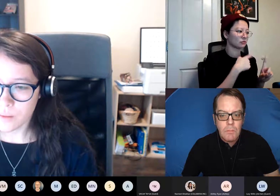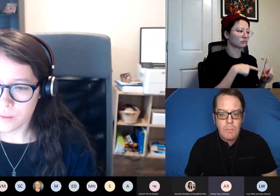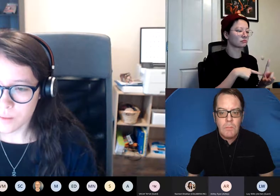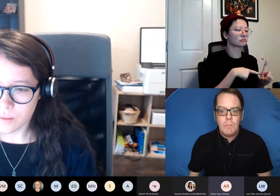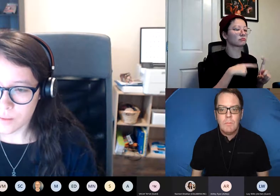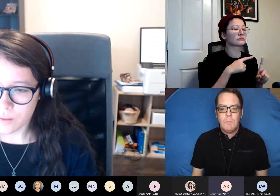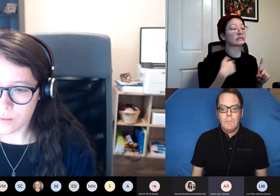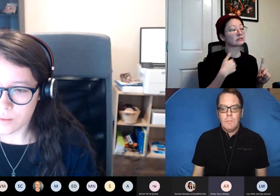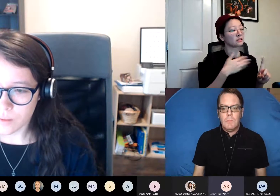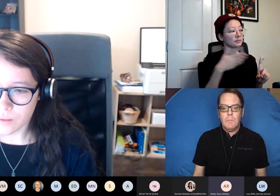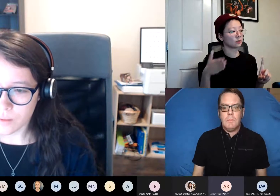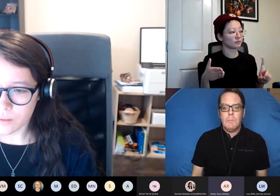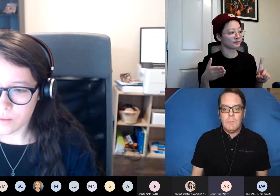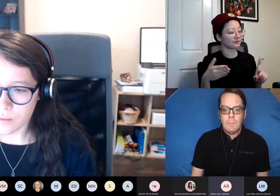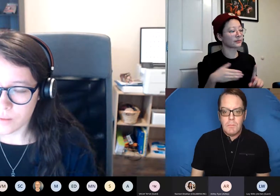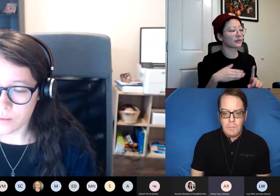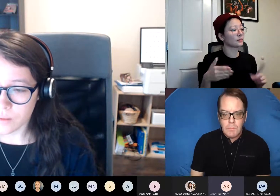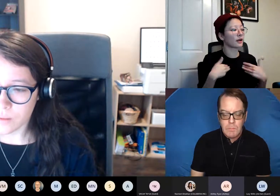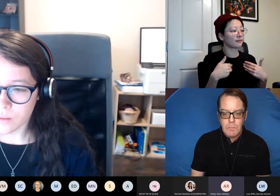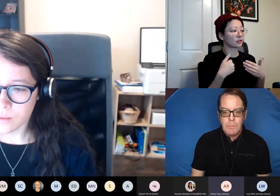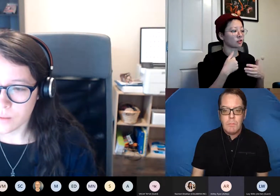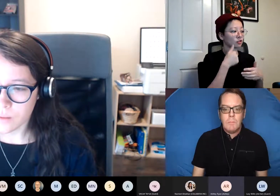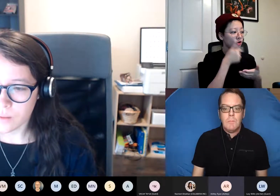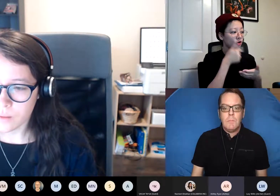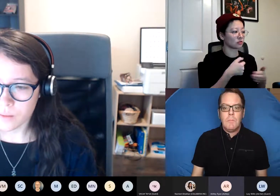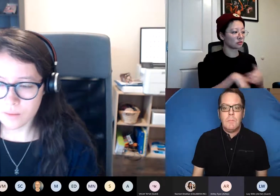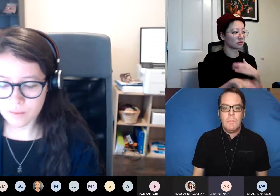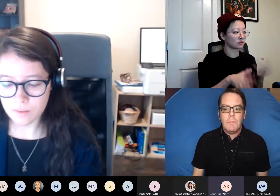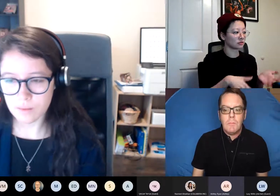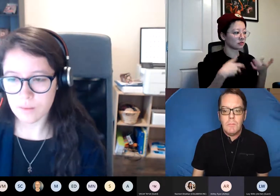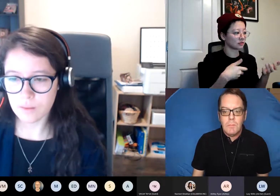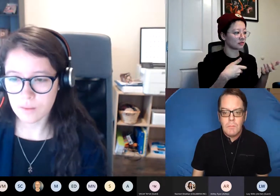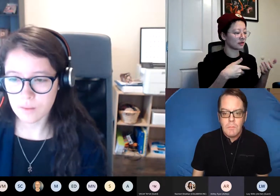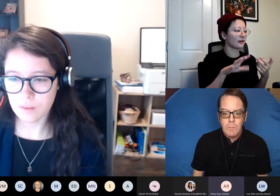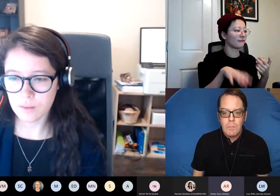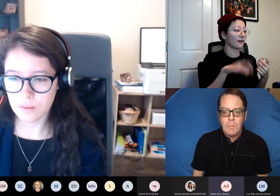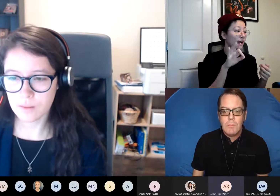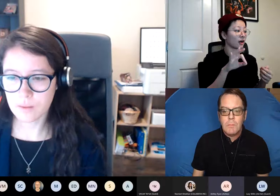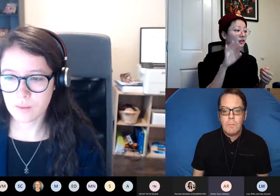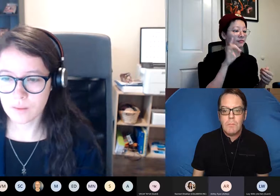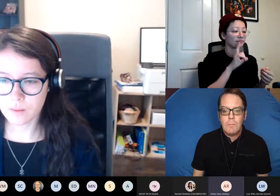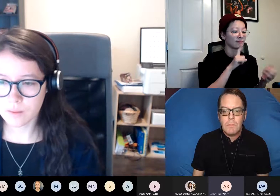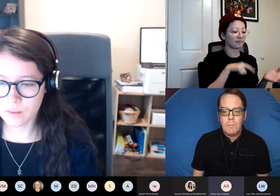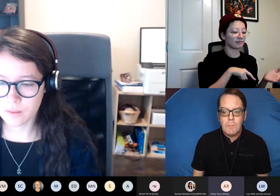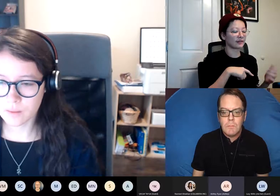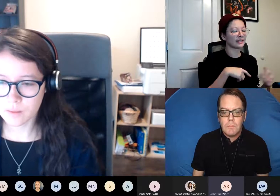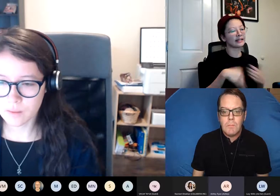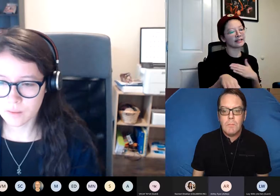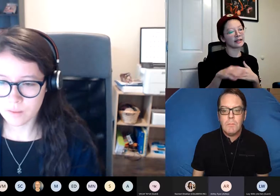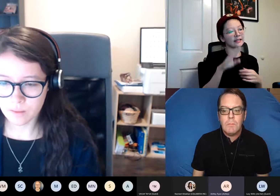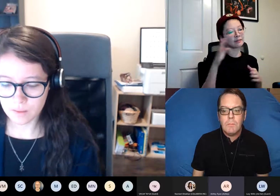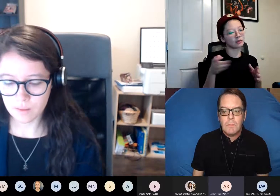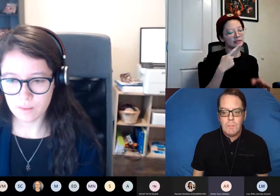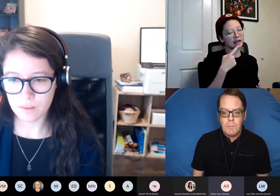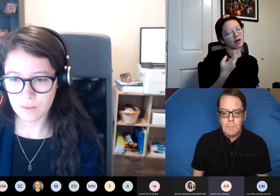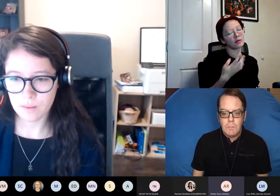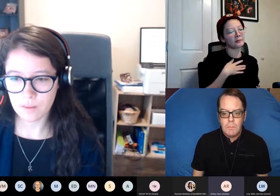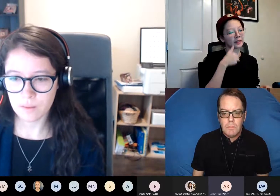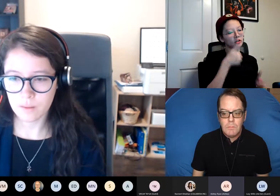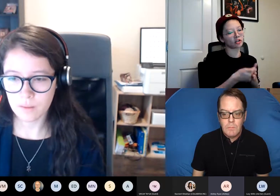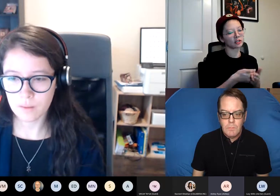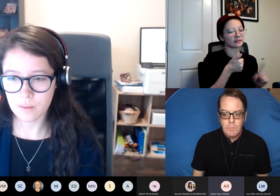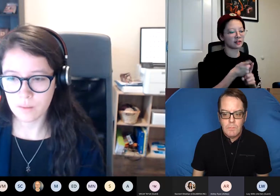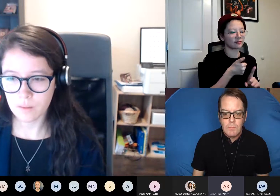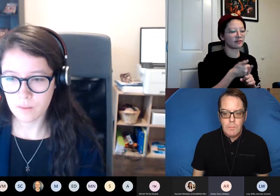Gallaudet. He himself was a hearing individual who had a neighbor, and that neighbor's daughter was born